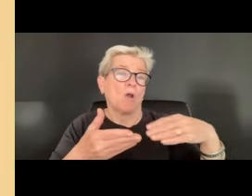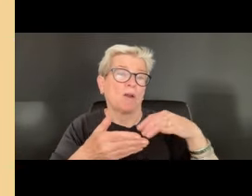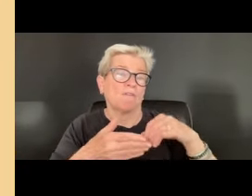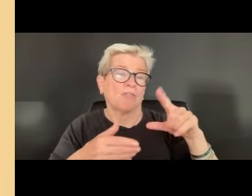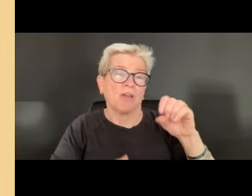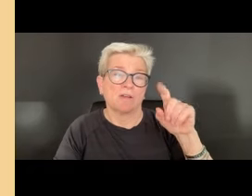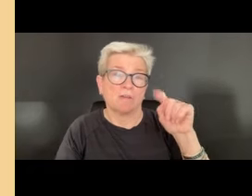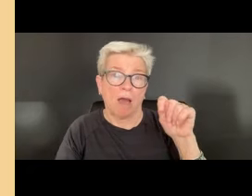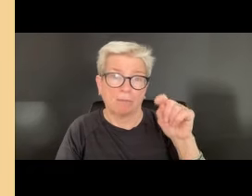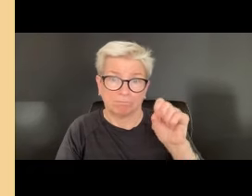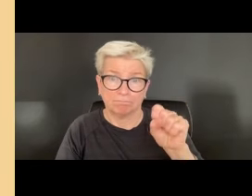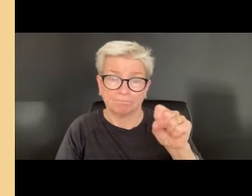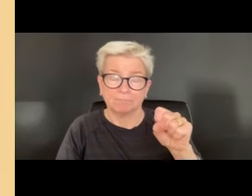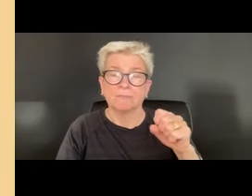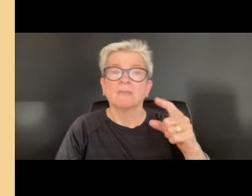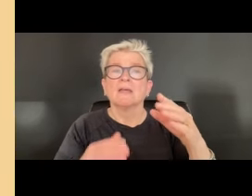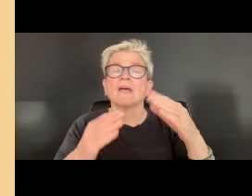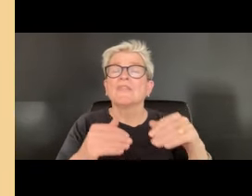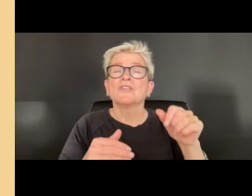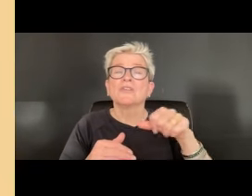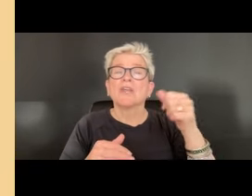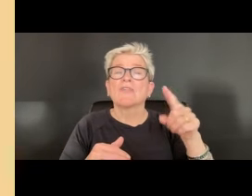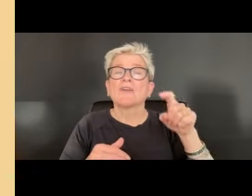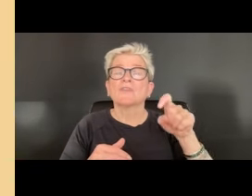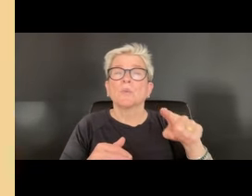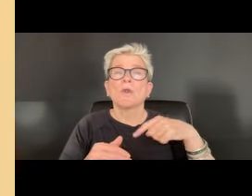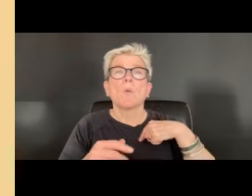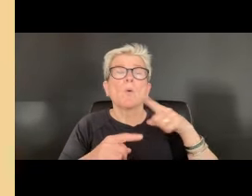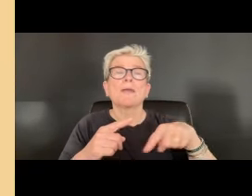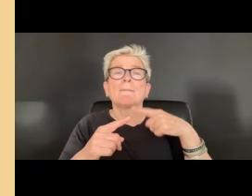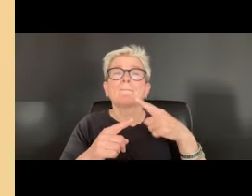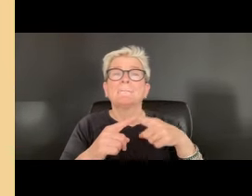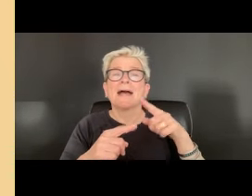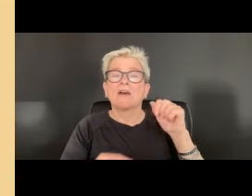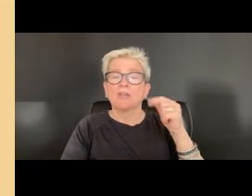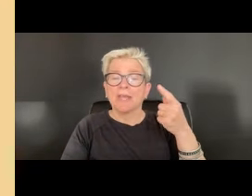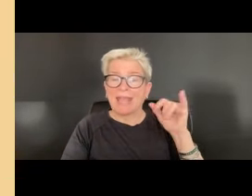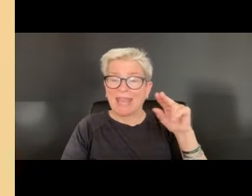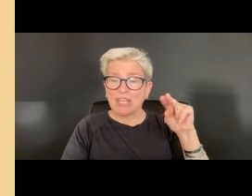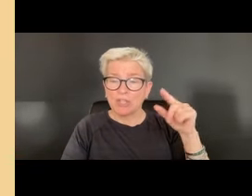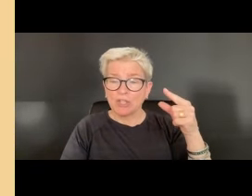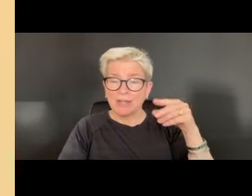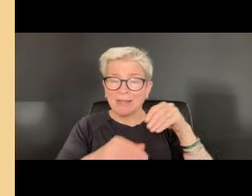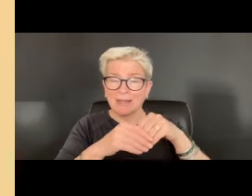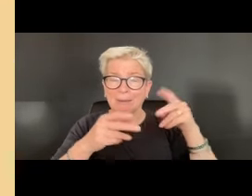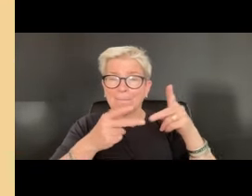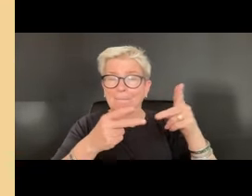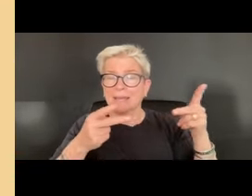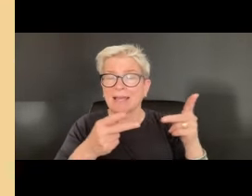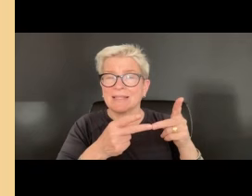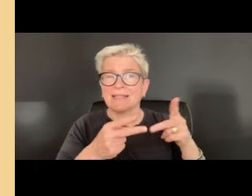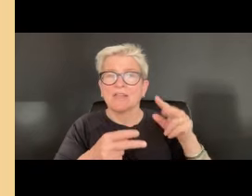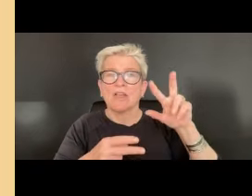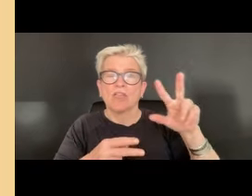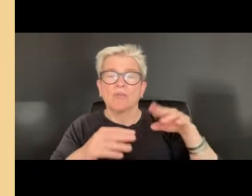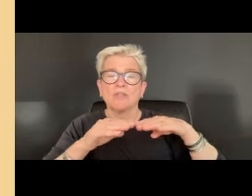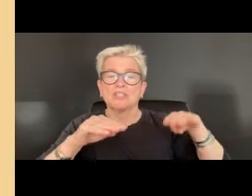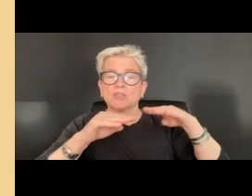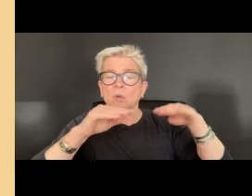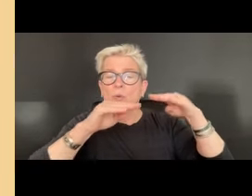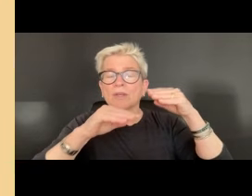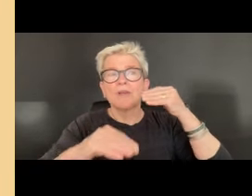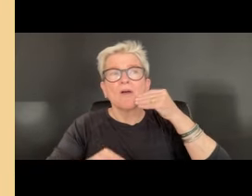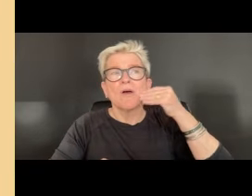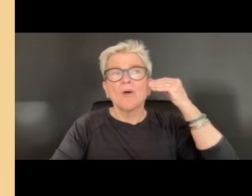There's another question about what is being done to address aging in place, and particularly because the three-story homes are not feasible for those for